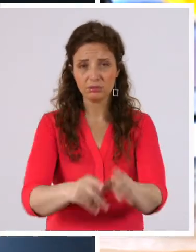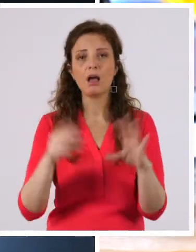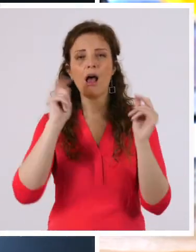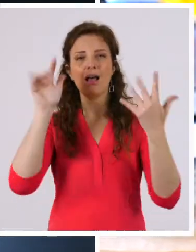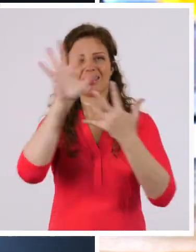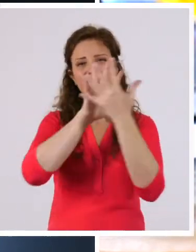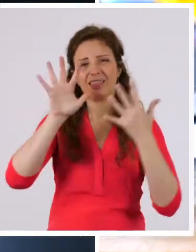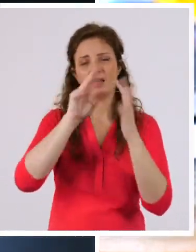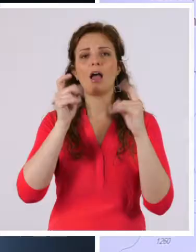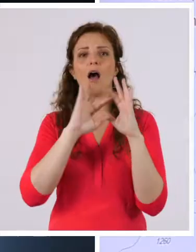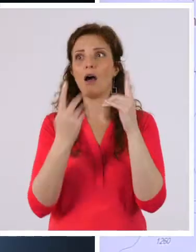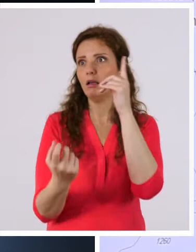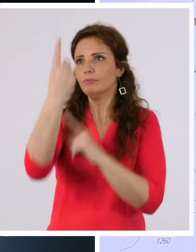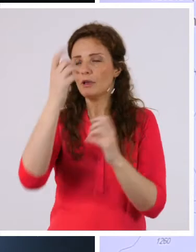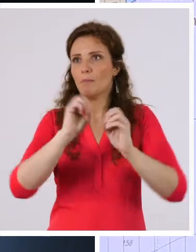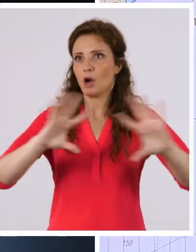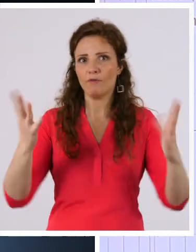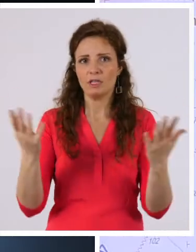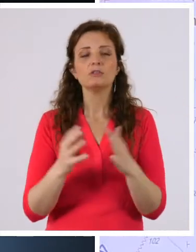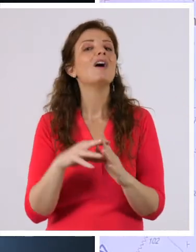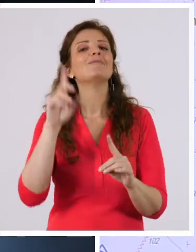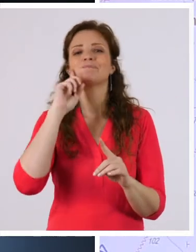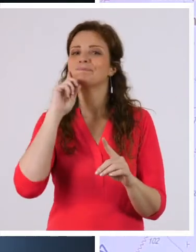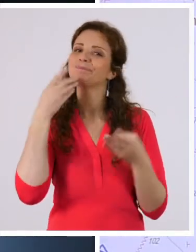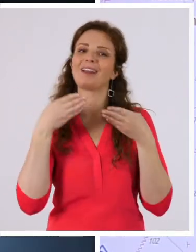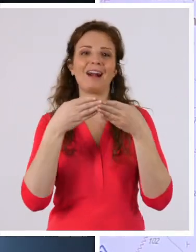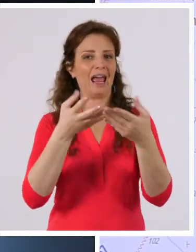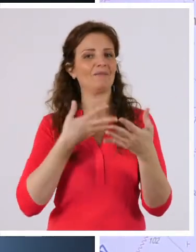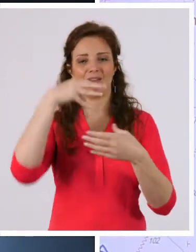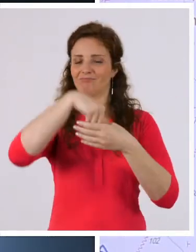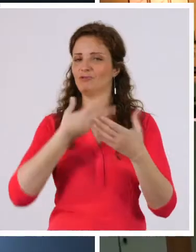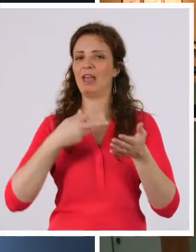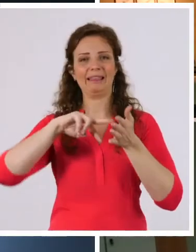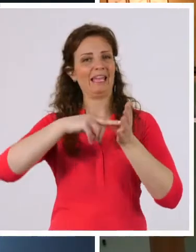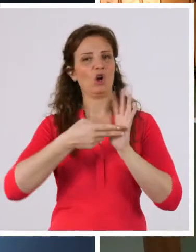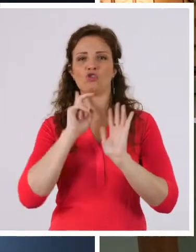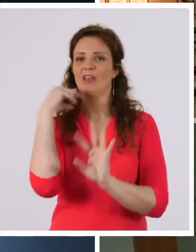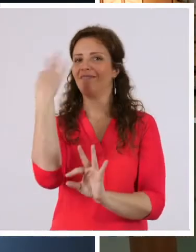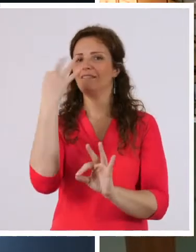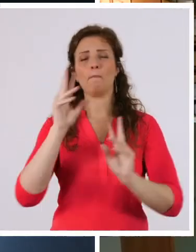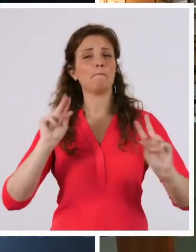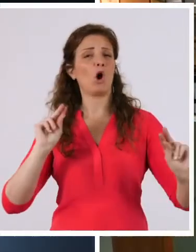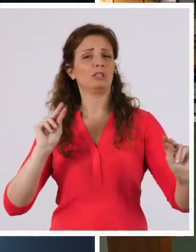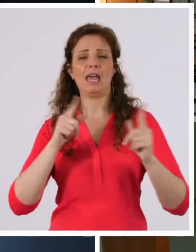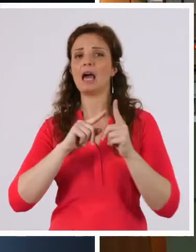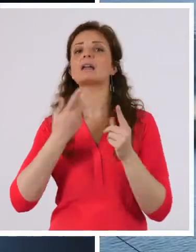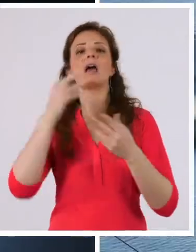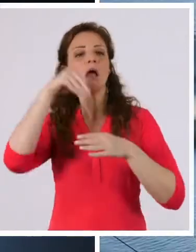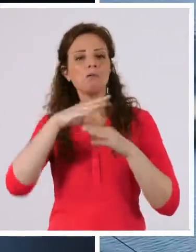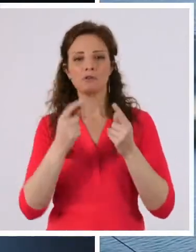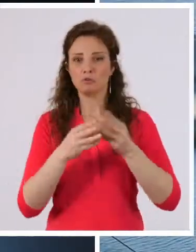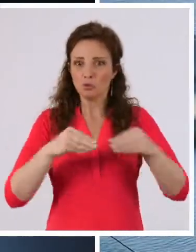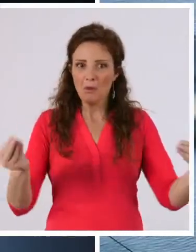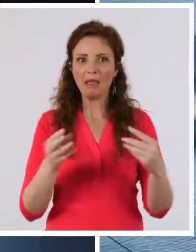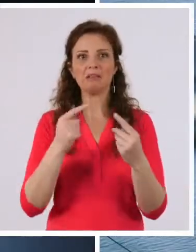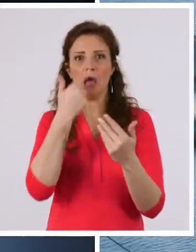unexpected events, thanks to the latest technologies on board, many emergencies can be solved using the equipment on board and by